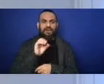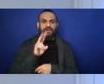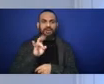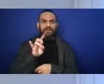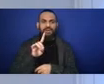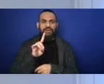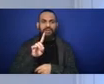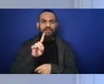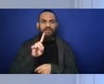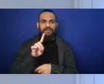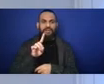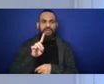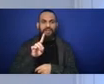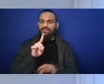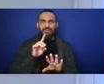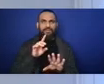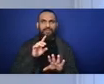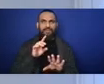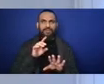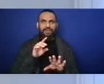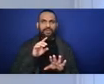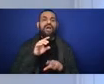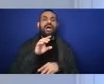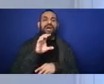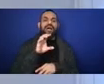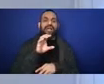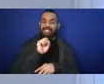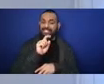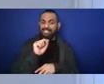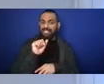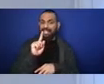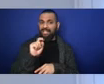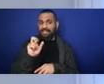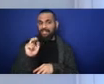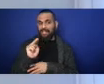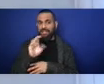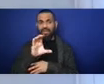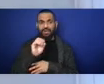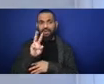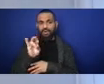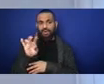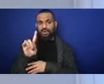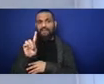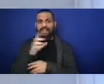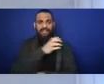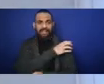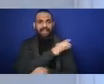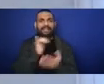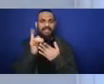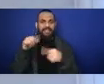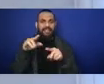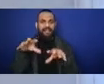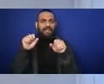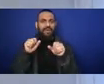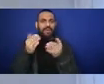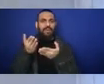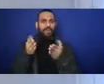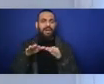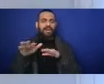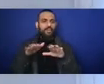community. We've registered over 1,500 individuals through that program. We've also established our